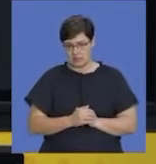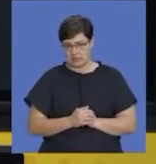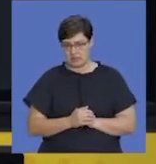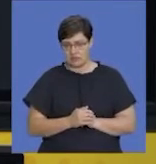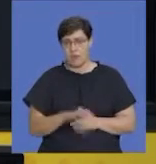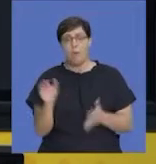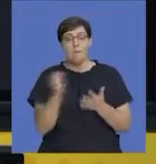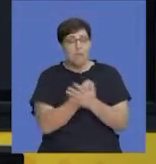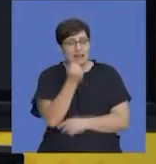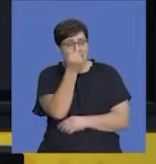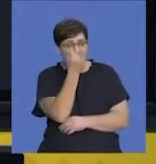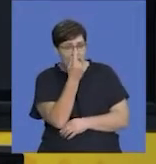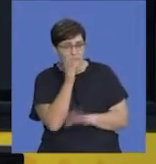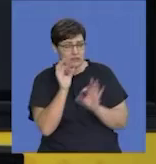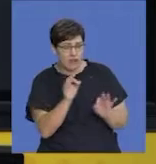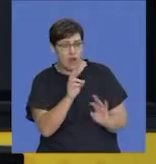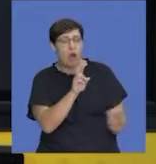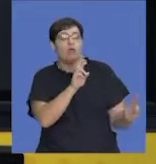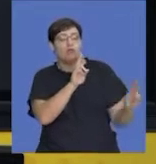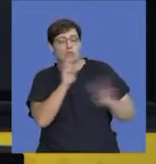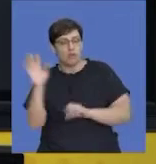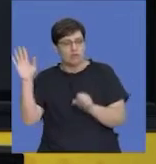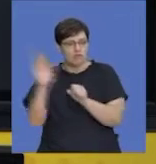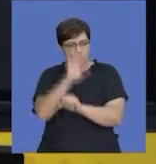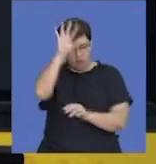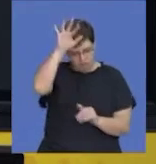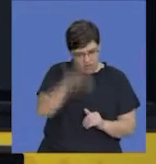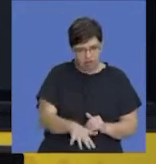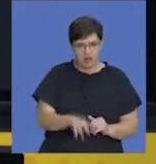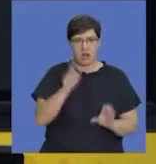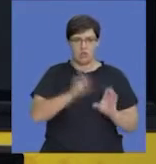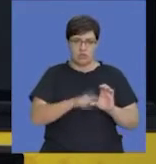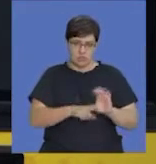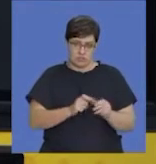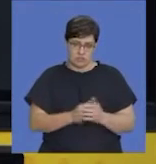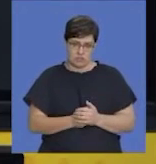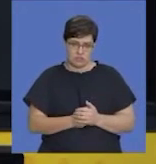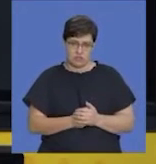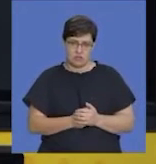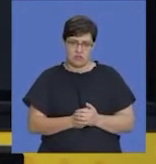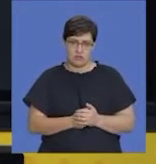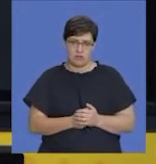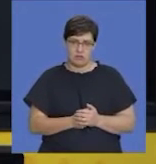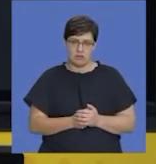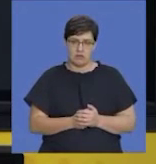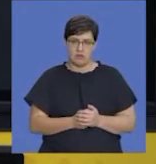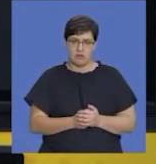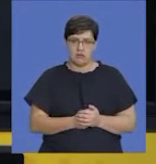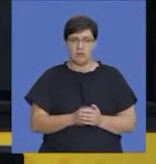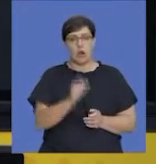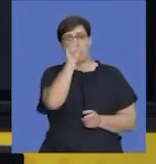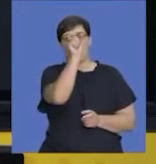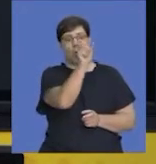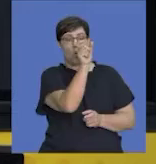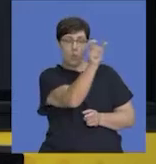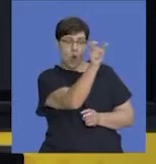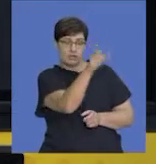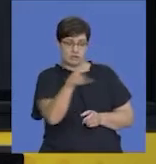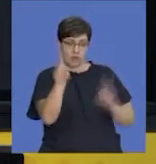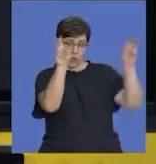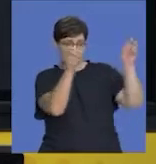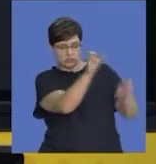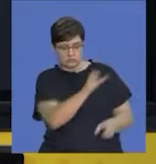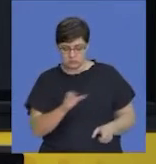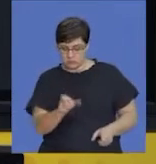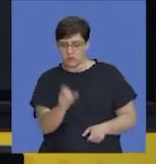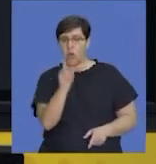to understand that you need to respond to the entire quotation. You cannot take out a word from the quotation